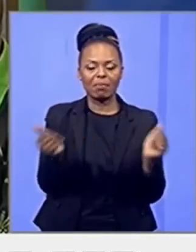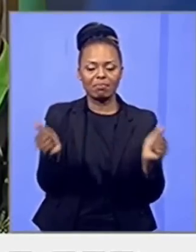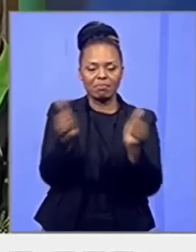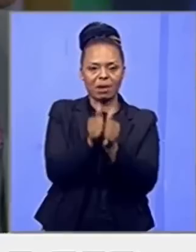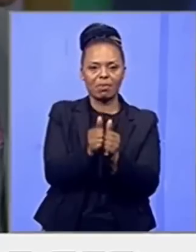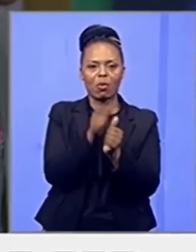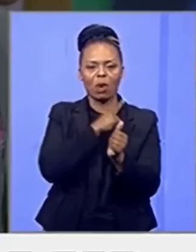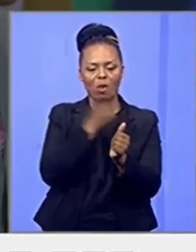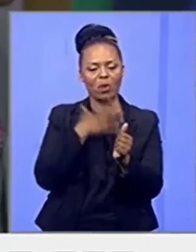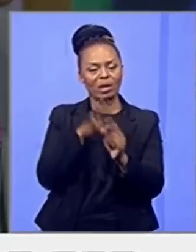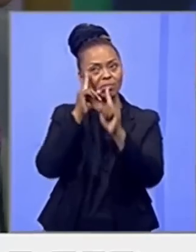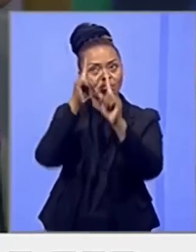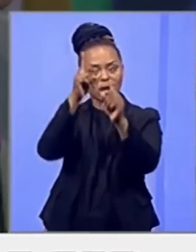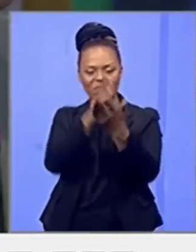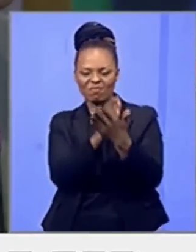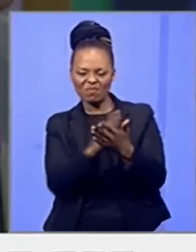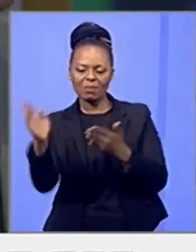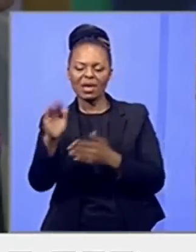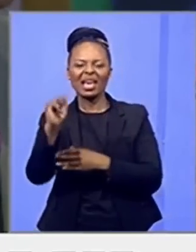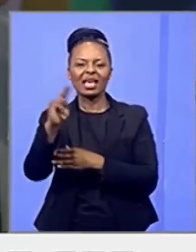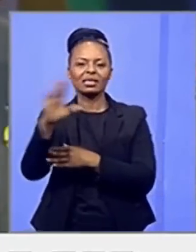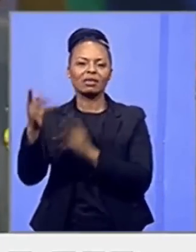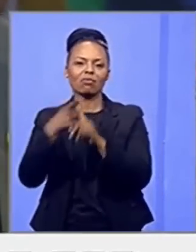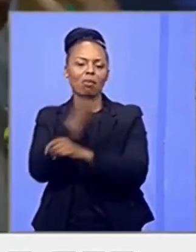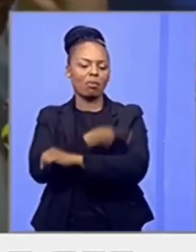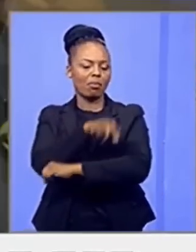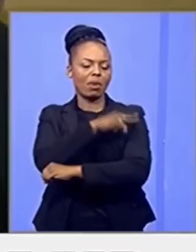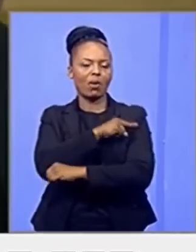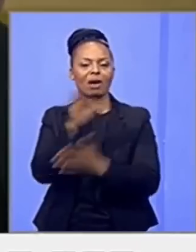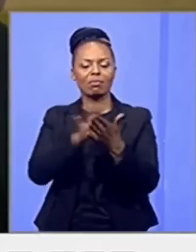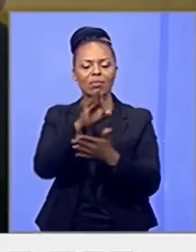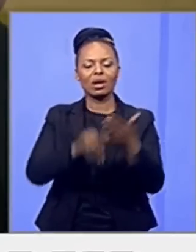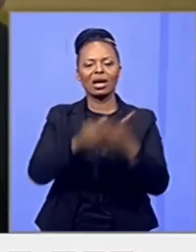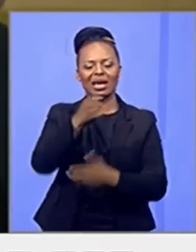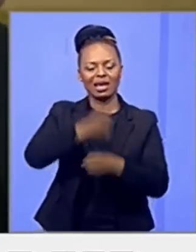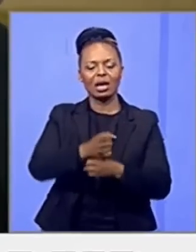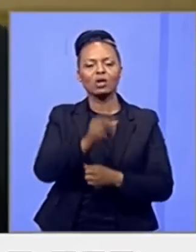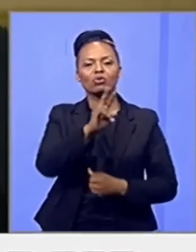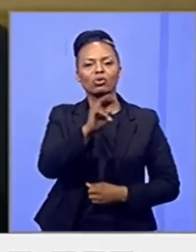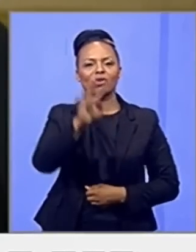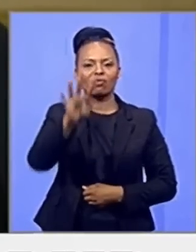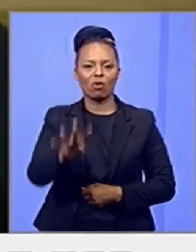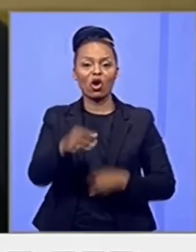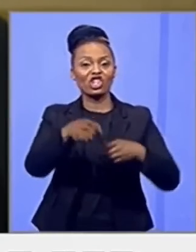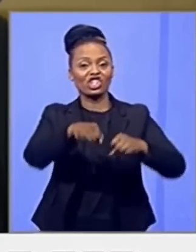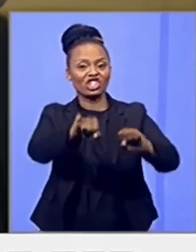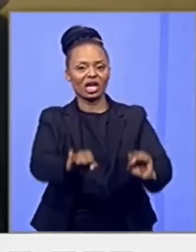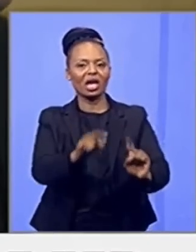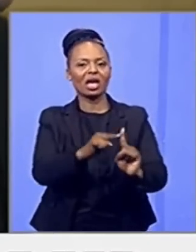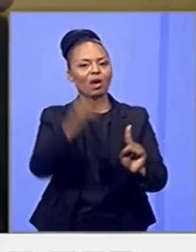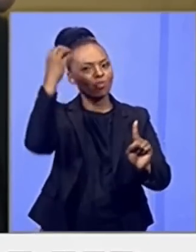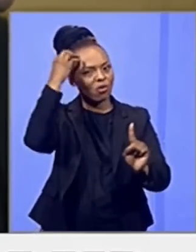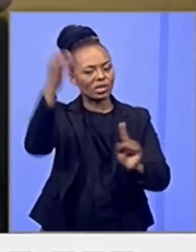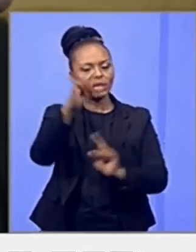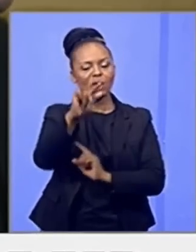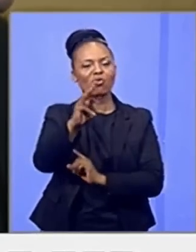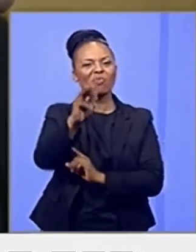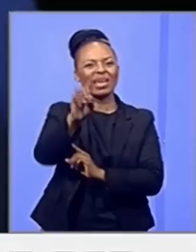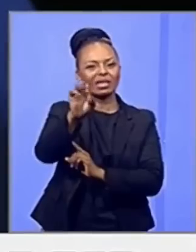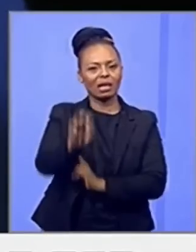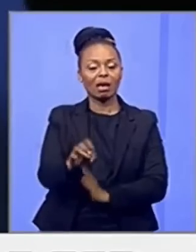menola ANC dikgethong tša bosetšhaba tša 2024. Modulasetulo wa kopano ye Professor William